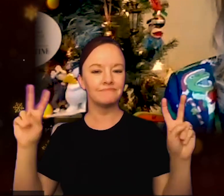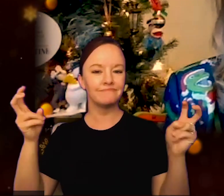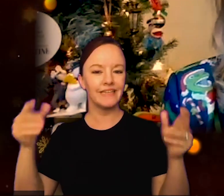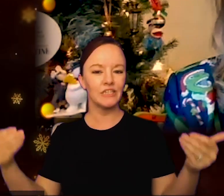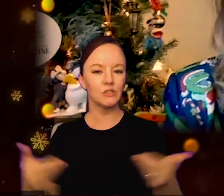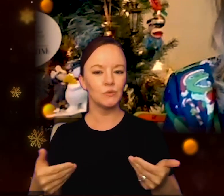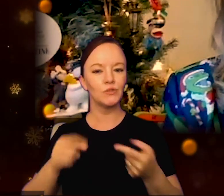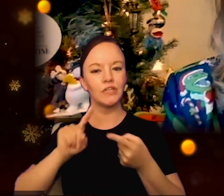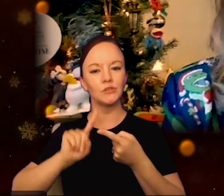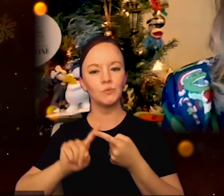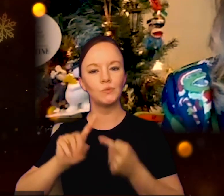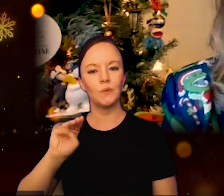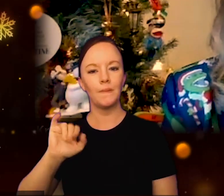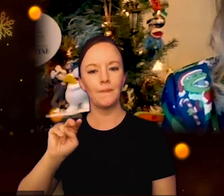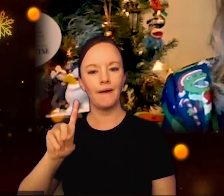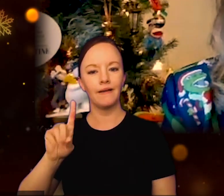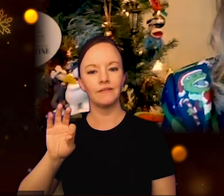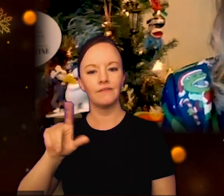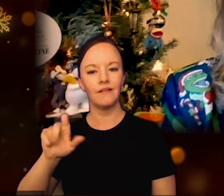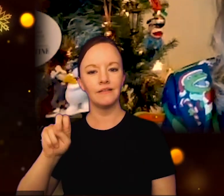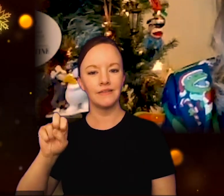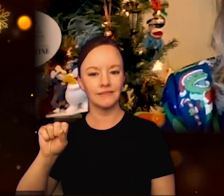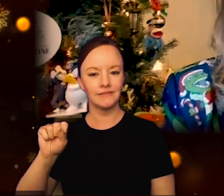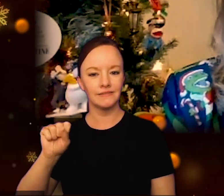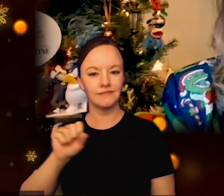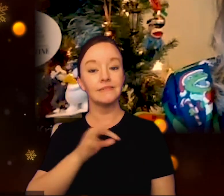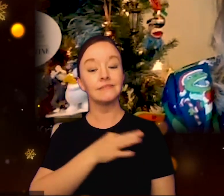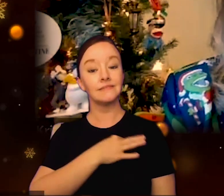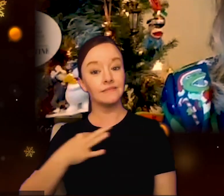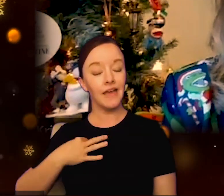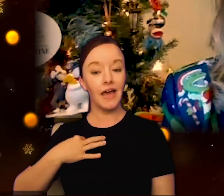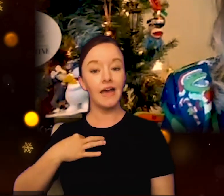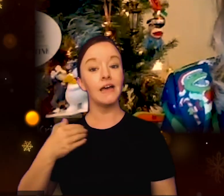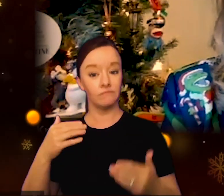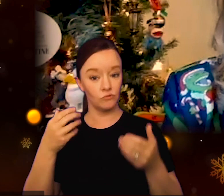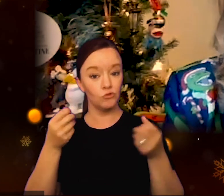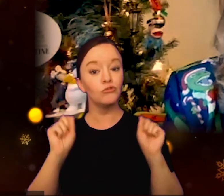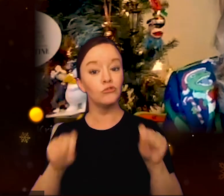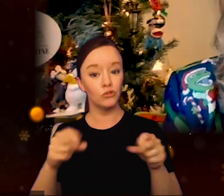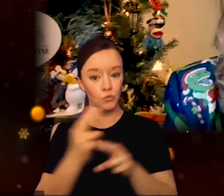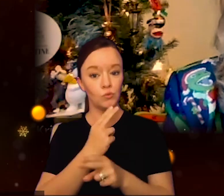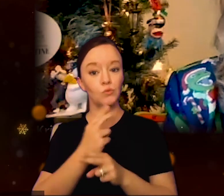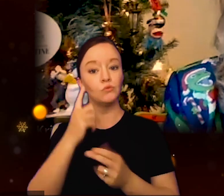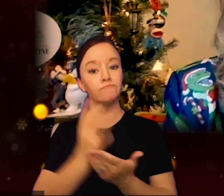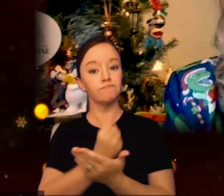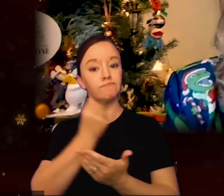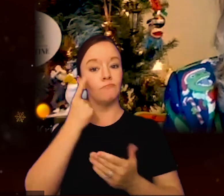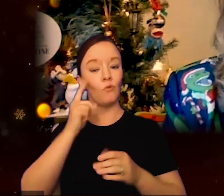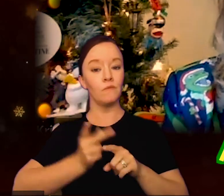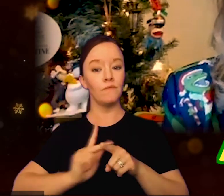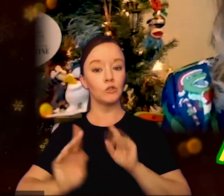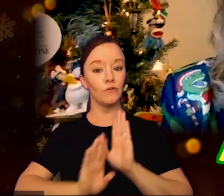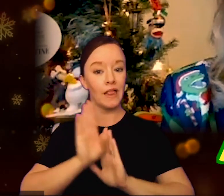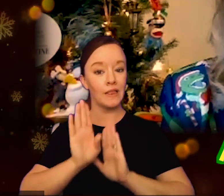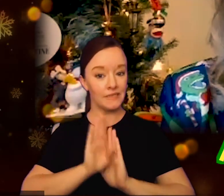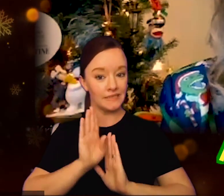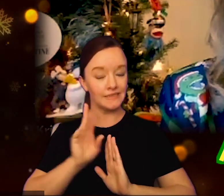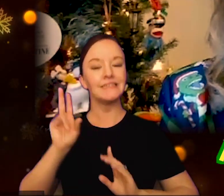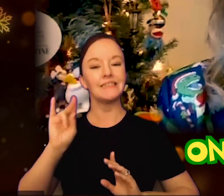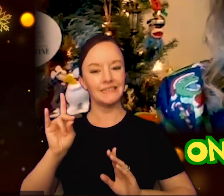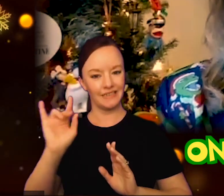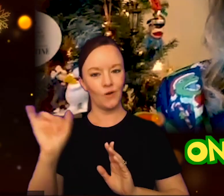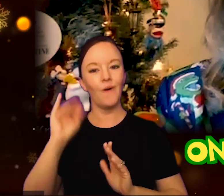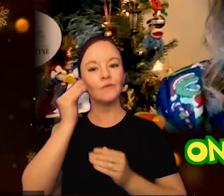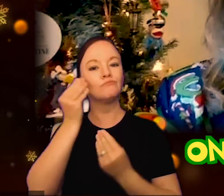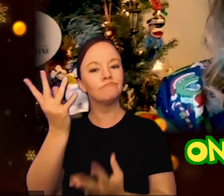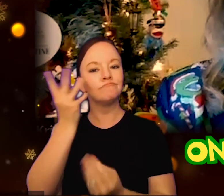to Mindfulness. Staff were given the opportunity to use this as professional development and gave